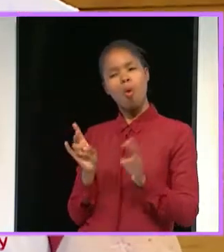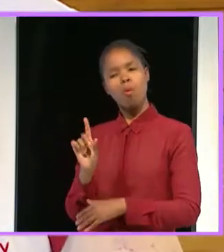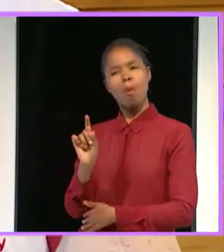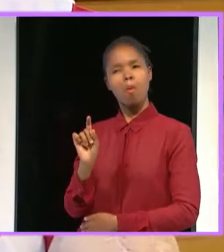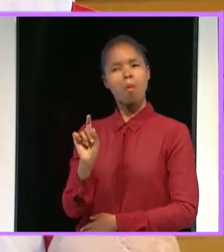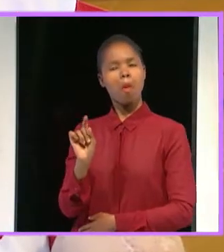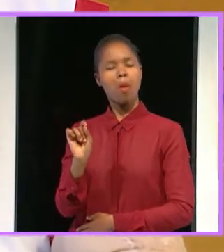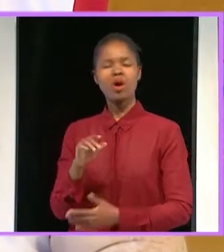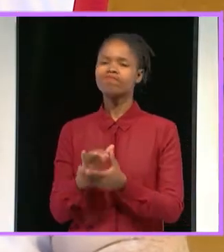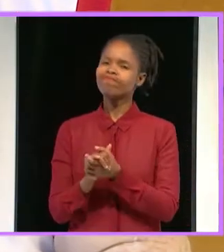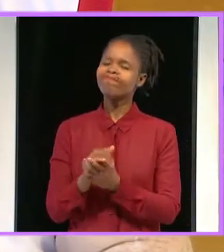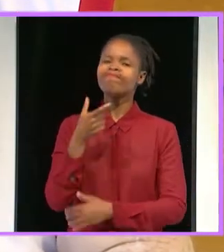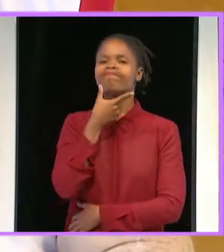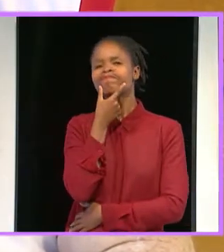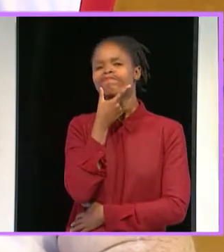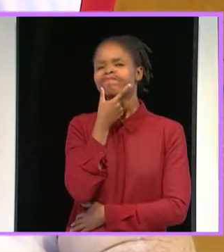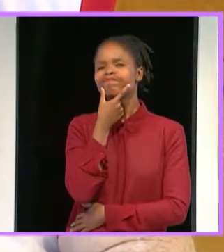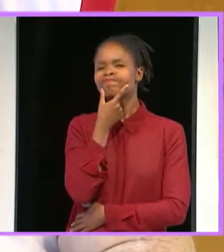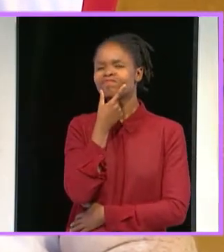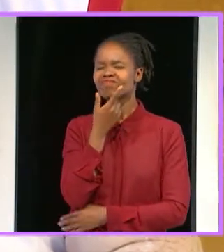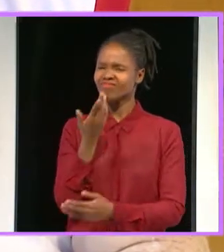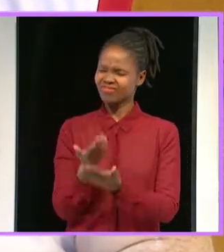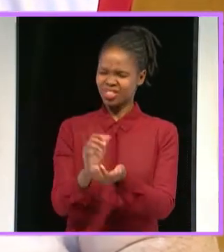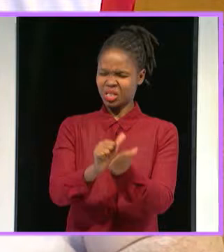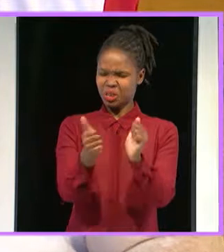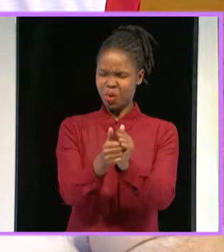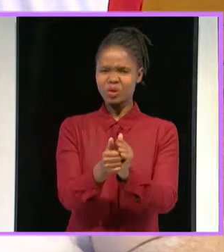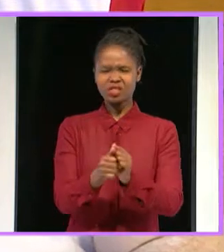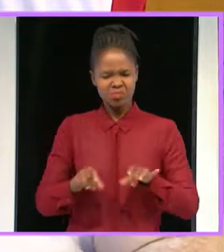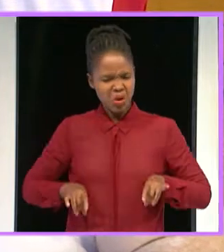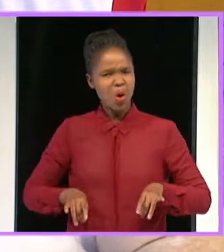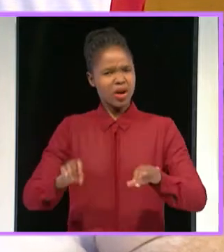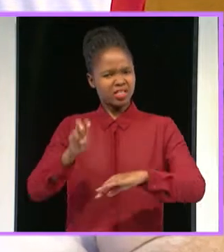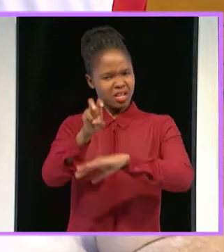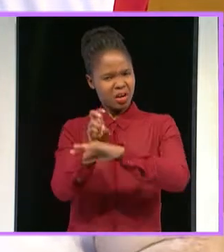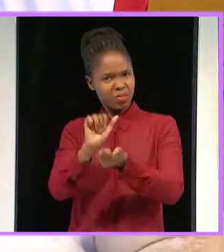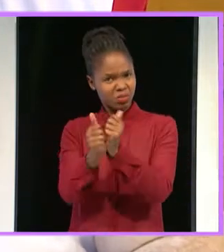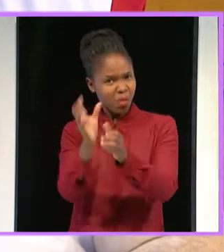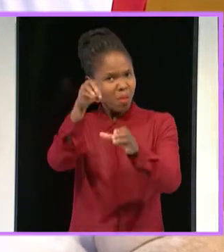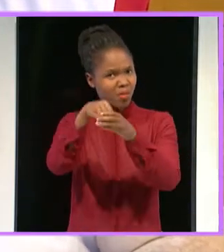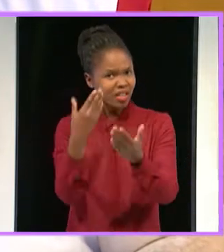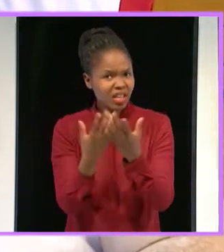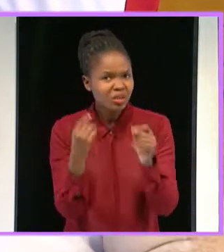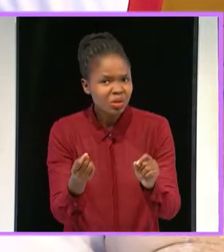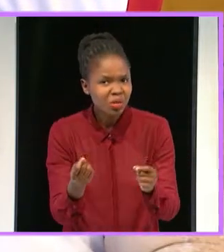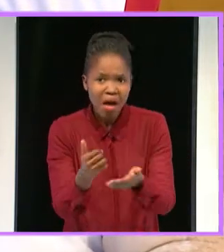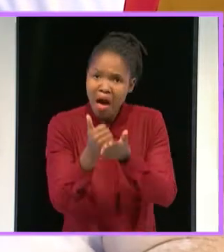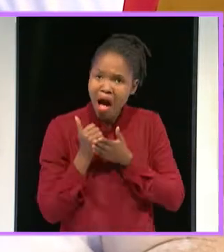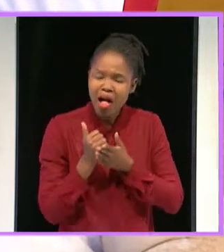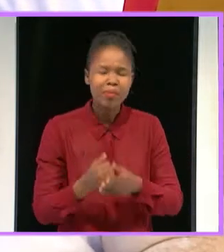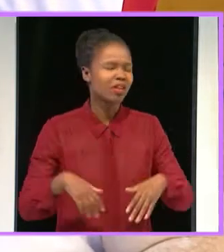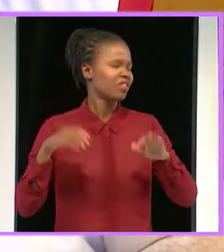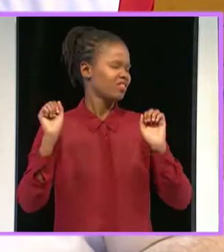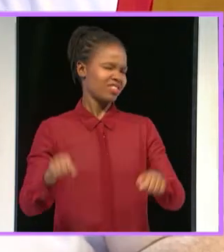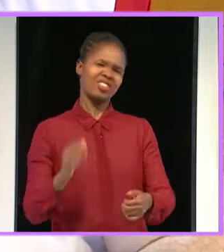and wondering if it's even worth it to get into the sport, I mean, what would you say to that